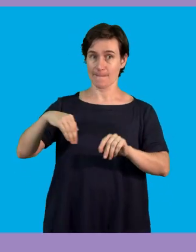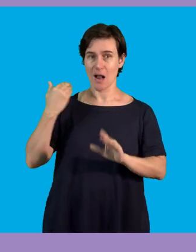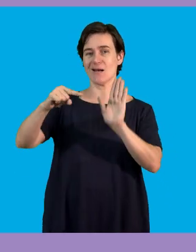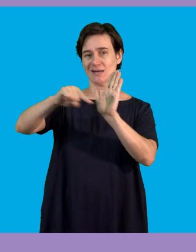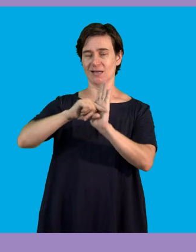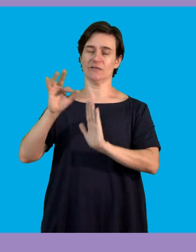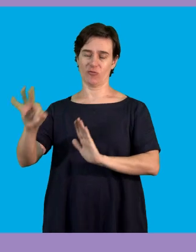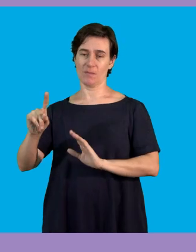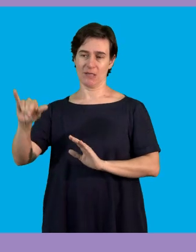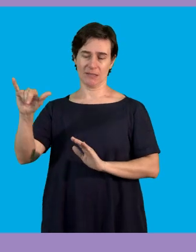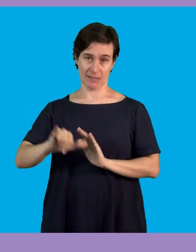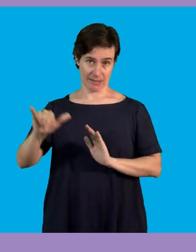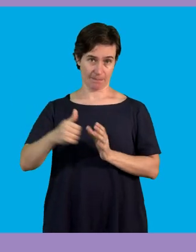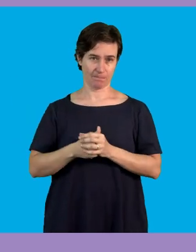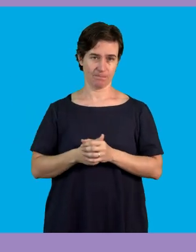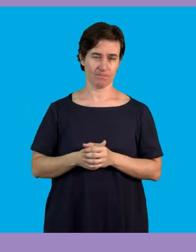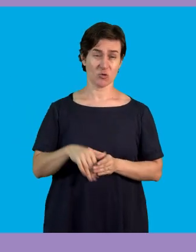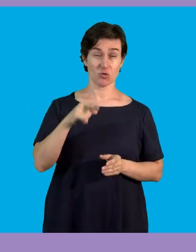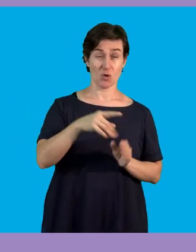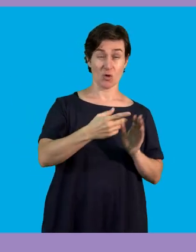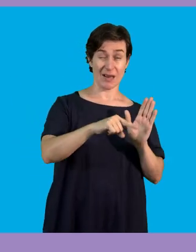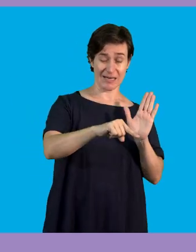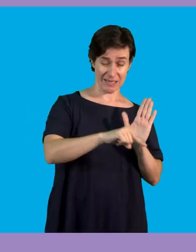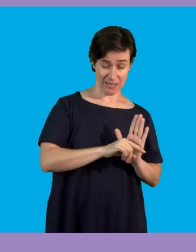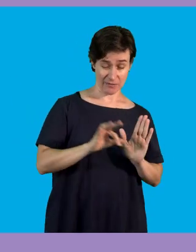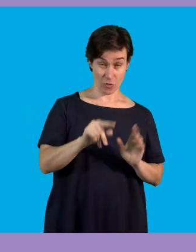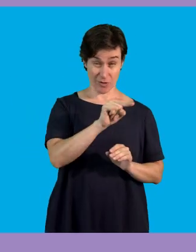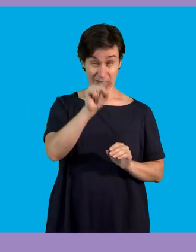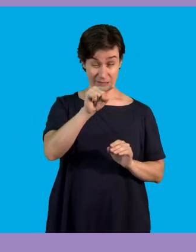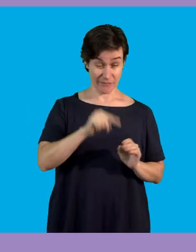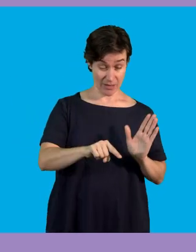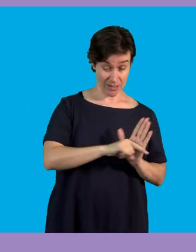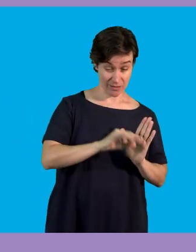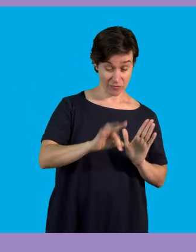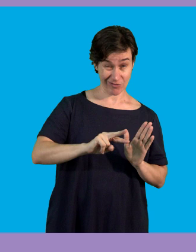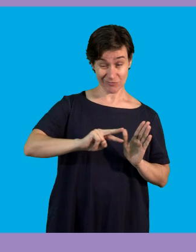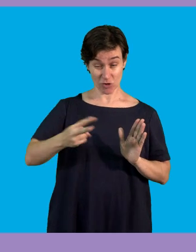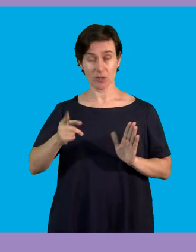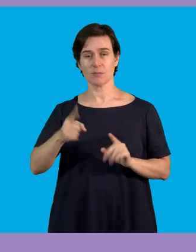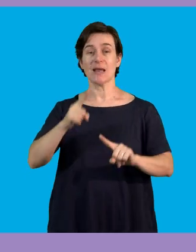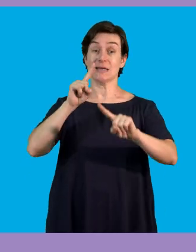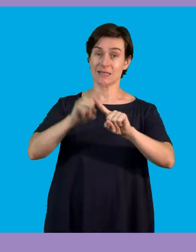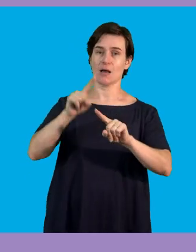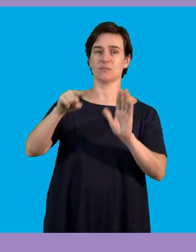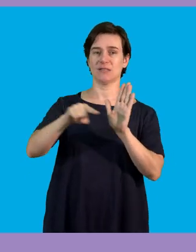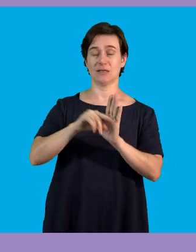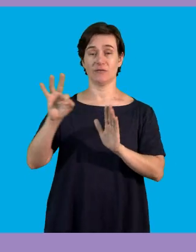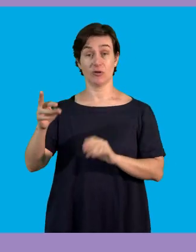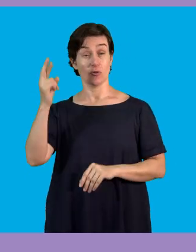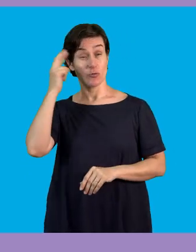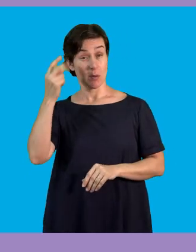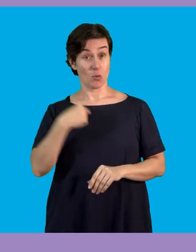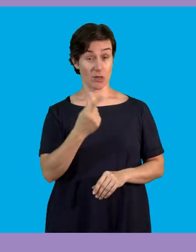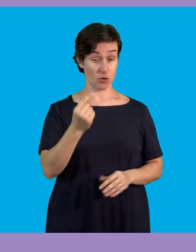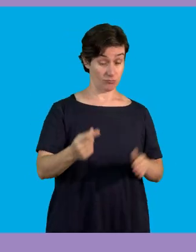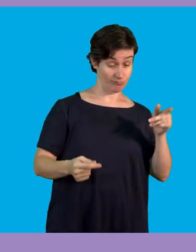So the multiplicative inverse of a negative third would be negative 3. What we do on the right, we also